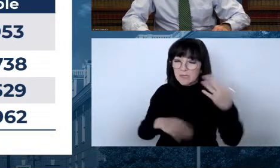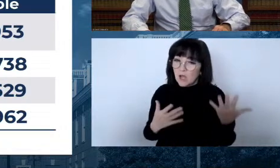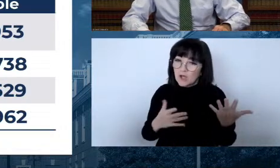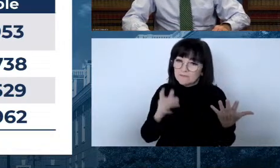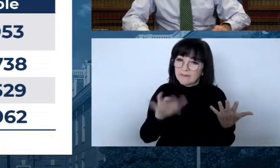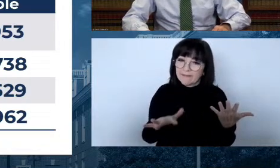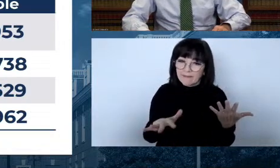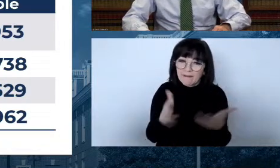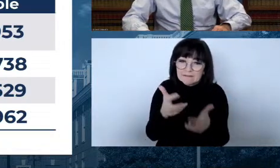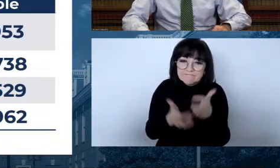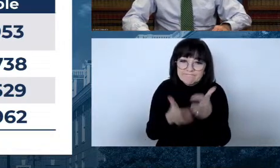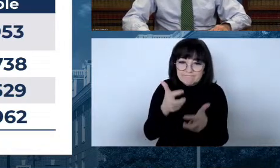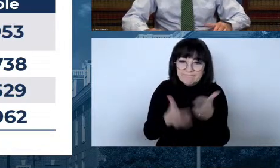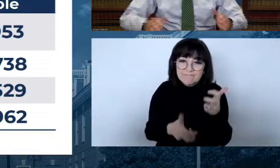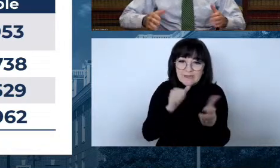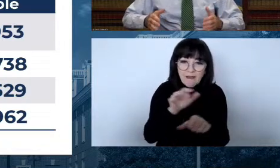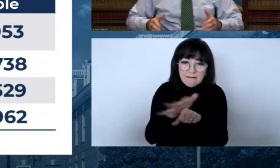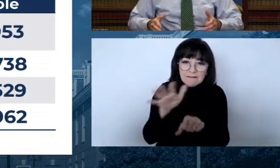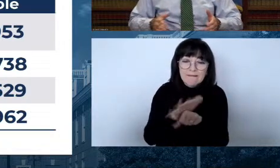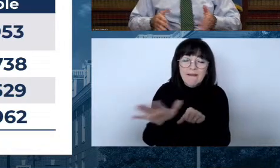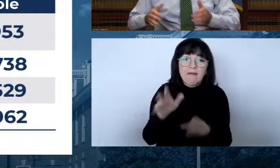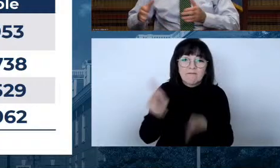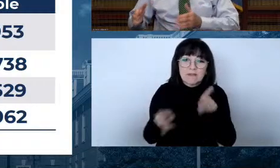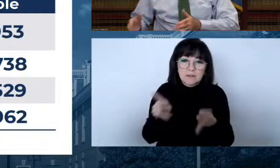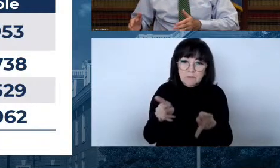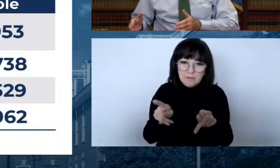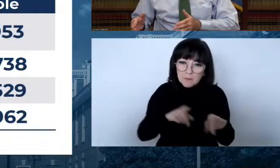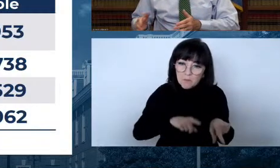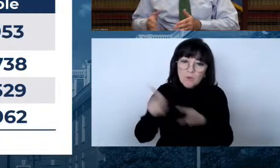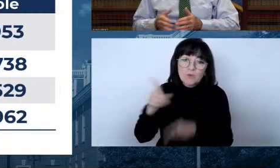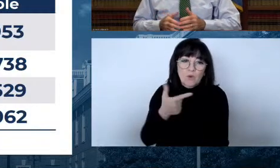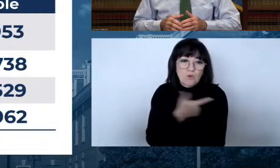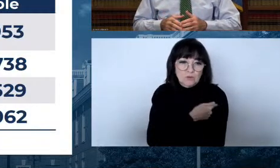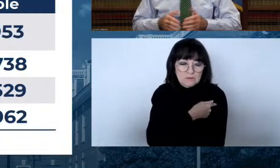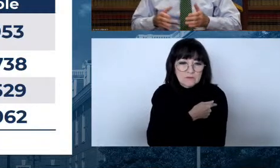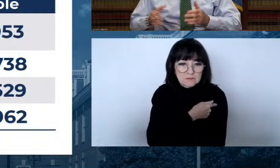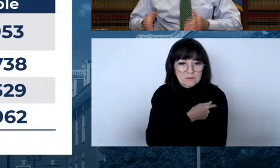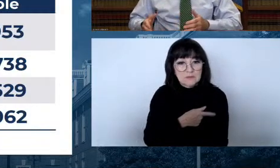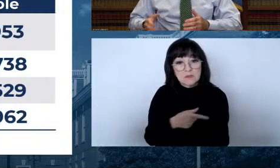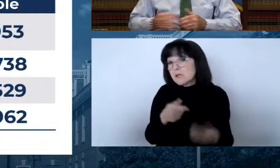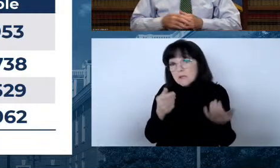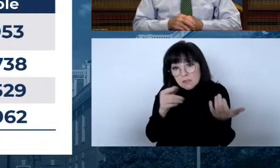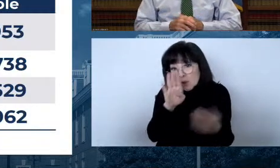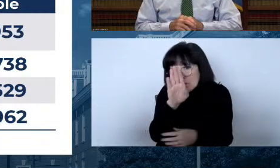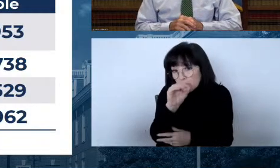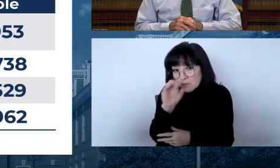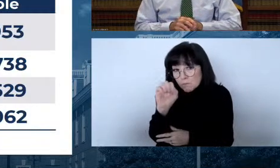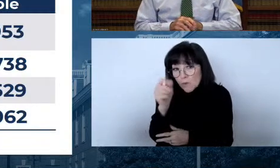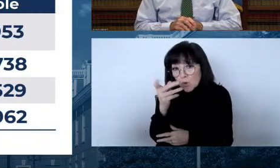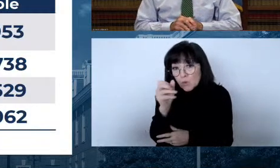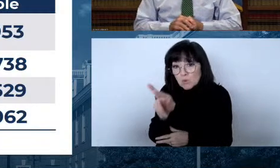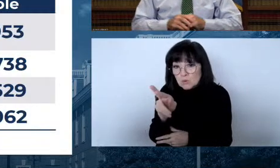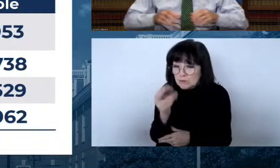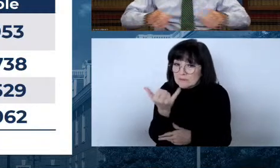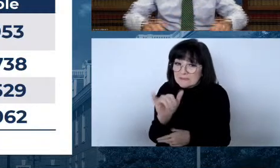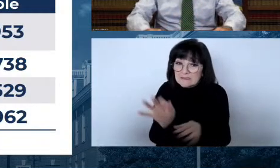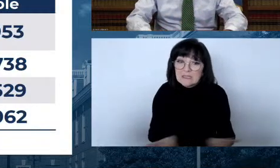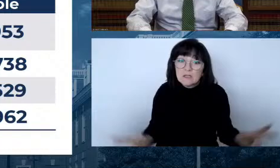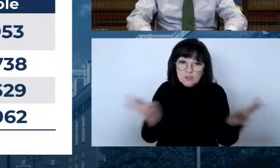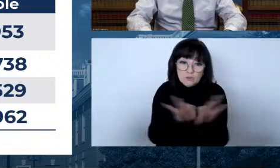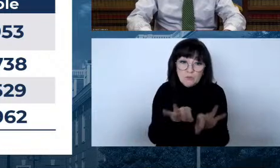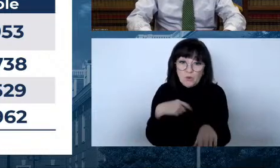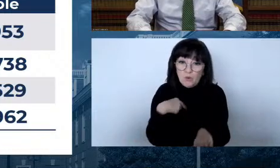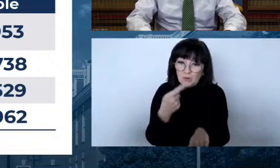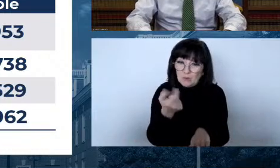again, if you are fully vaccinated, you still need to get boosted, and we're lagging a little bit behind there, even